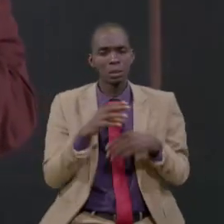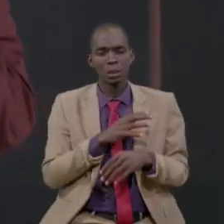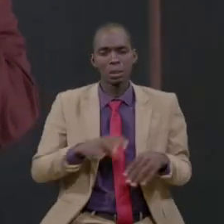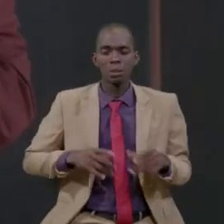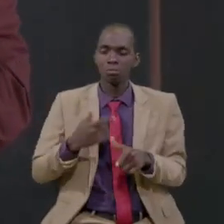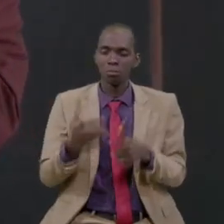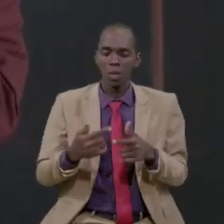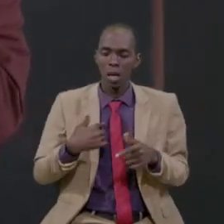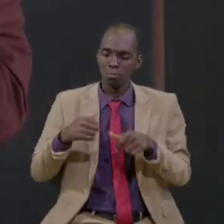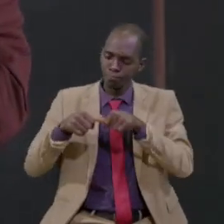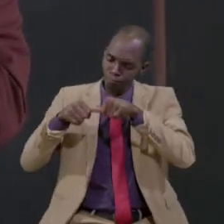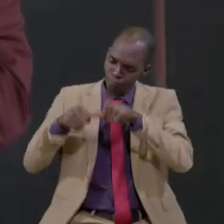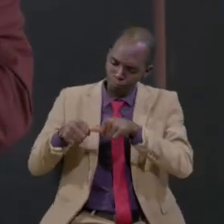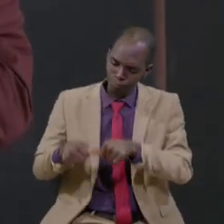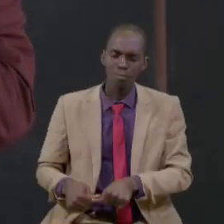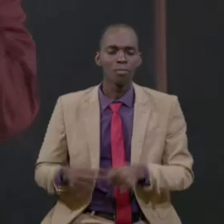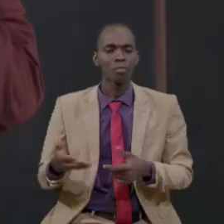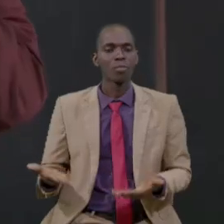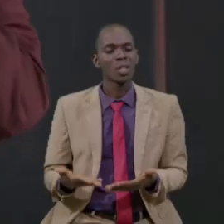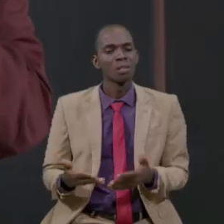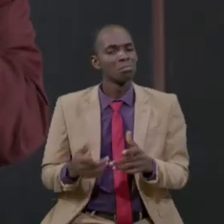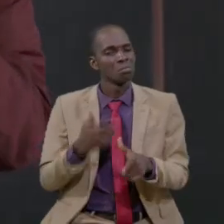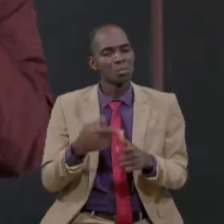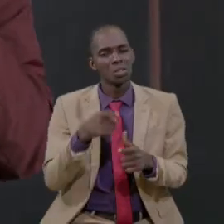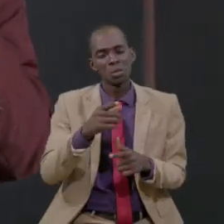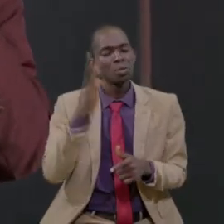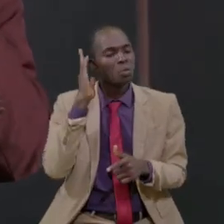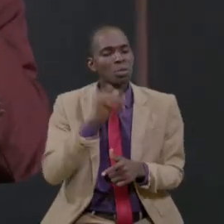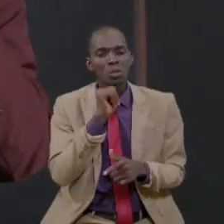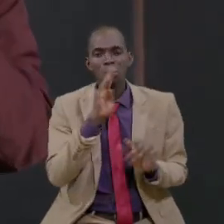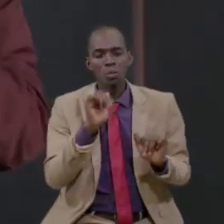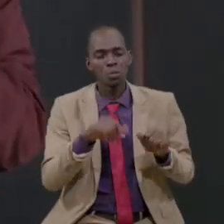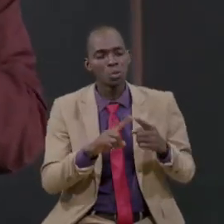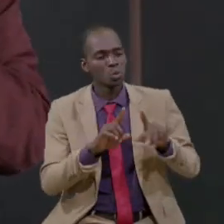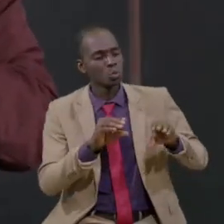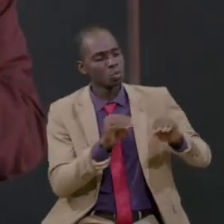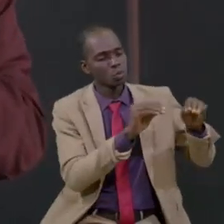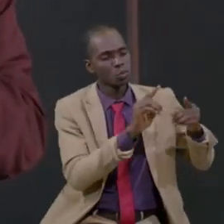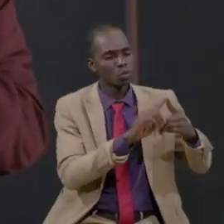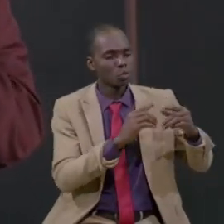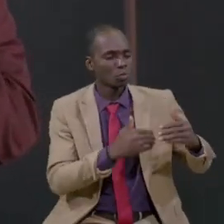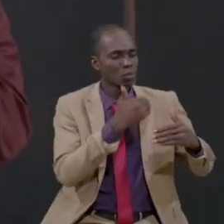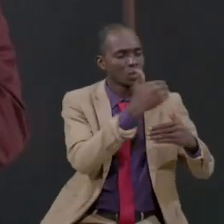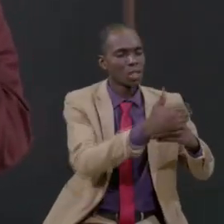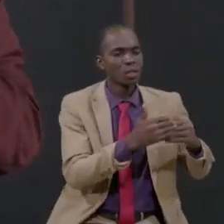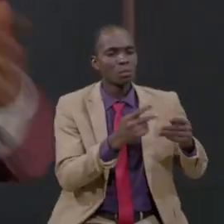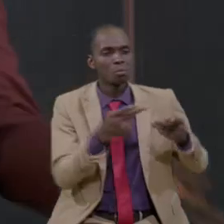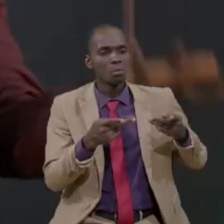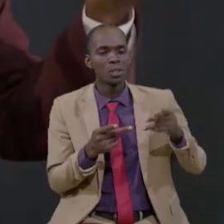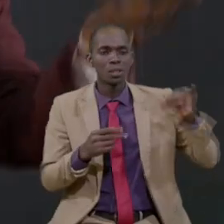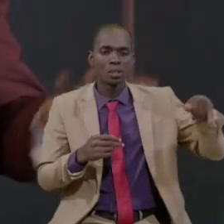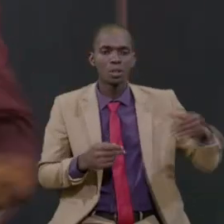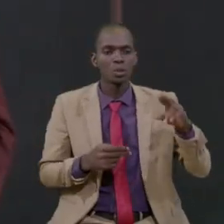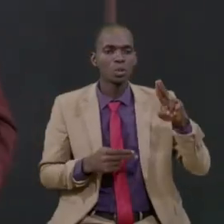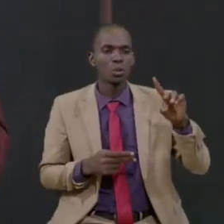will never get to the next point, to Judea. Why? As you are preaching, some are dying and